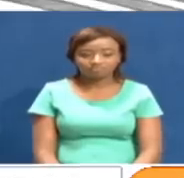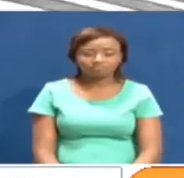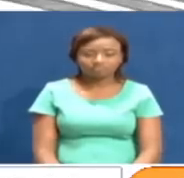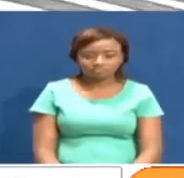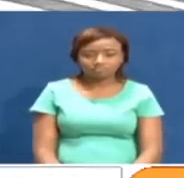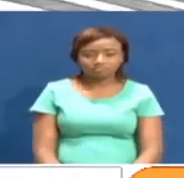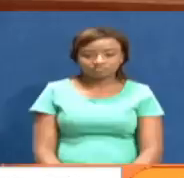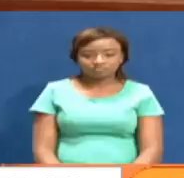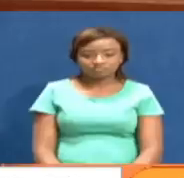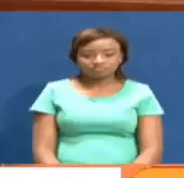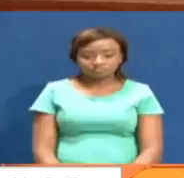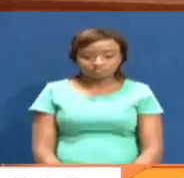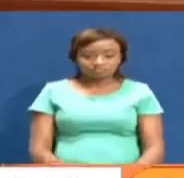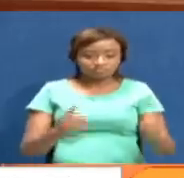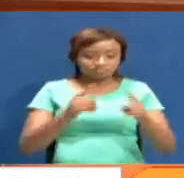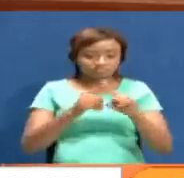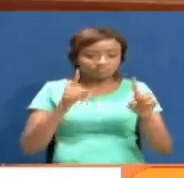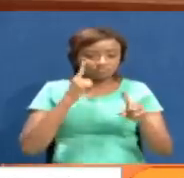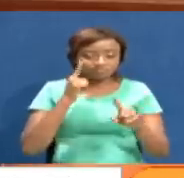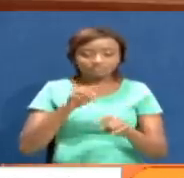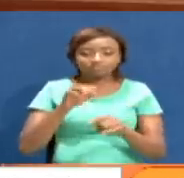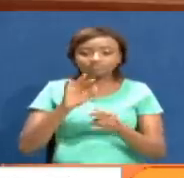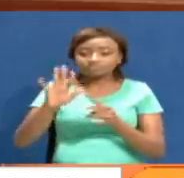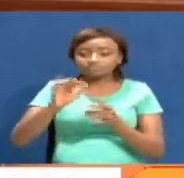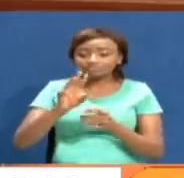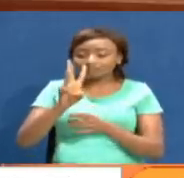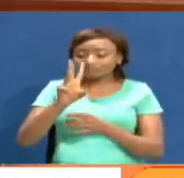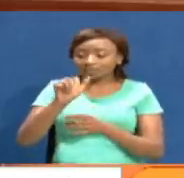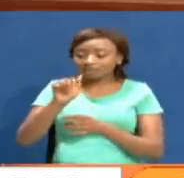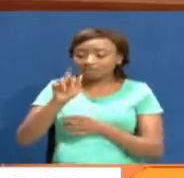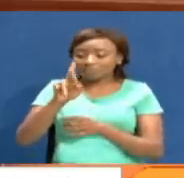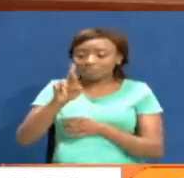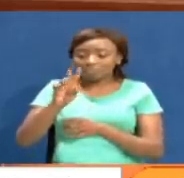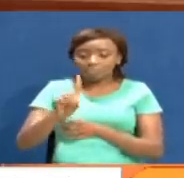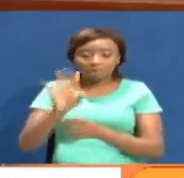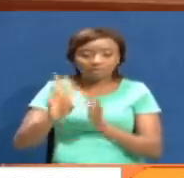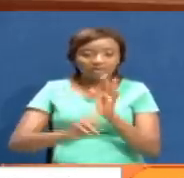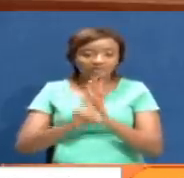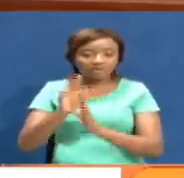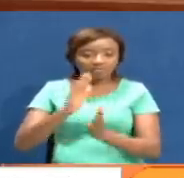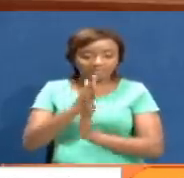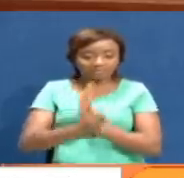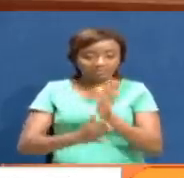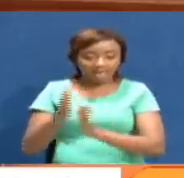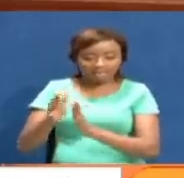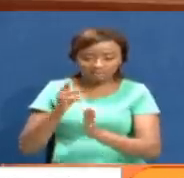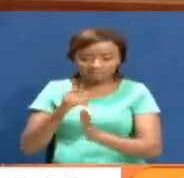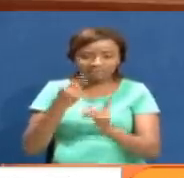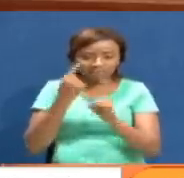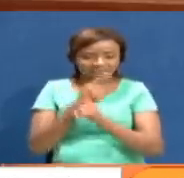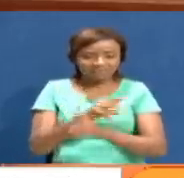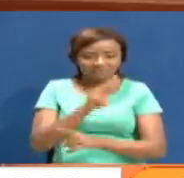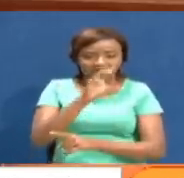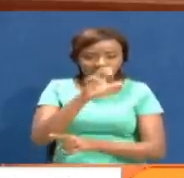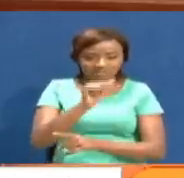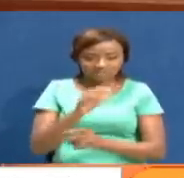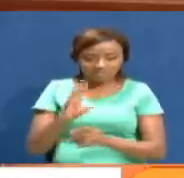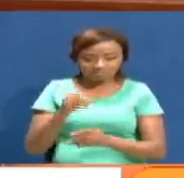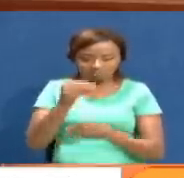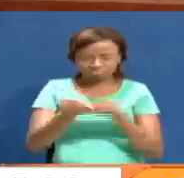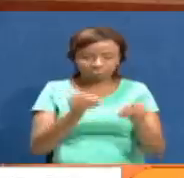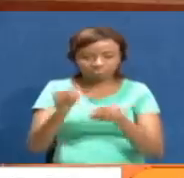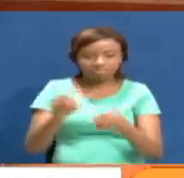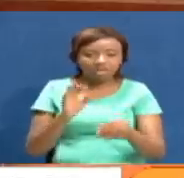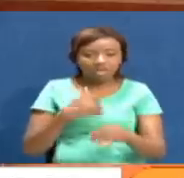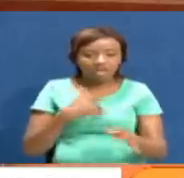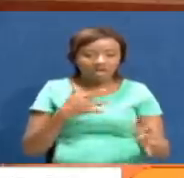Yes, within the ward development plans, which have been forwarded by various MCAs, they've raised